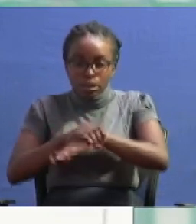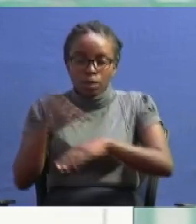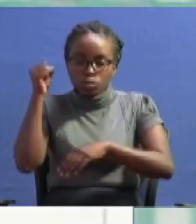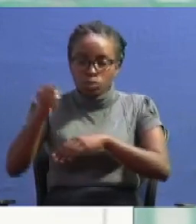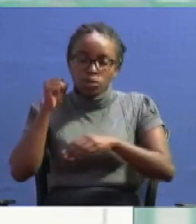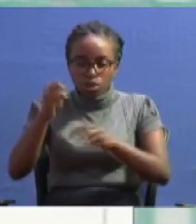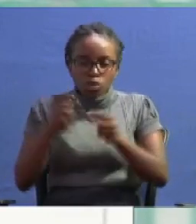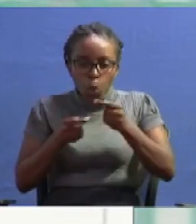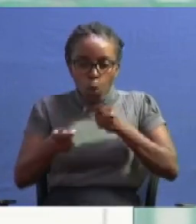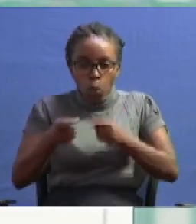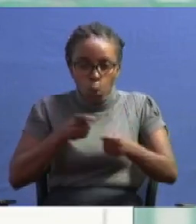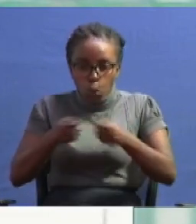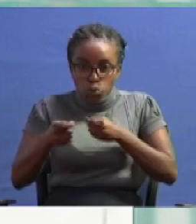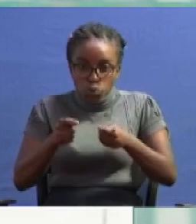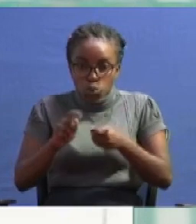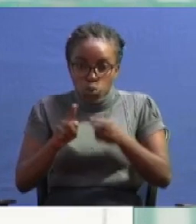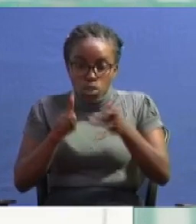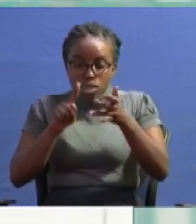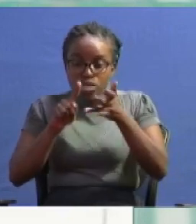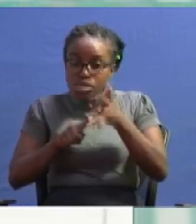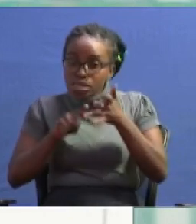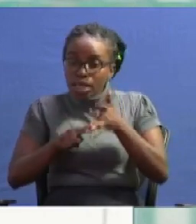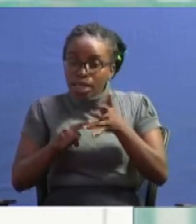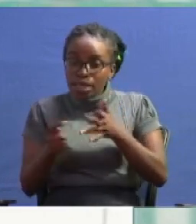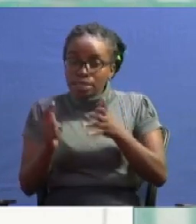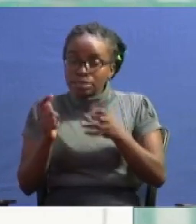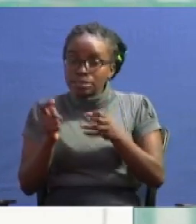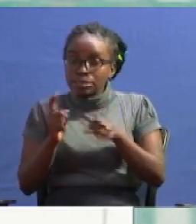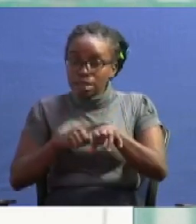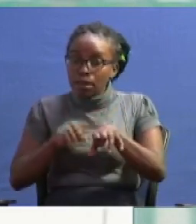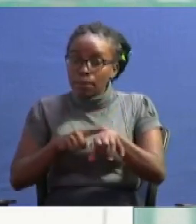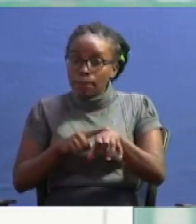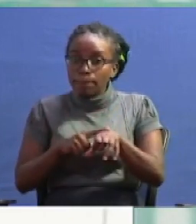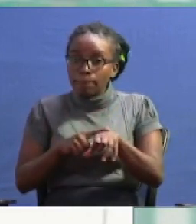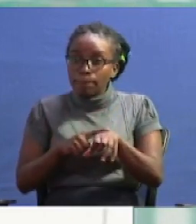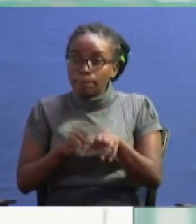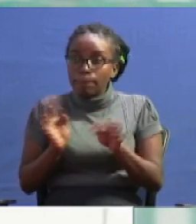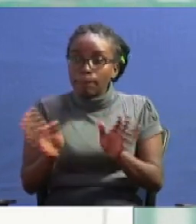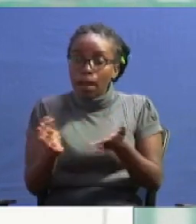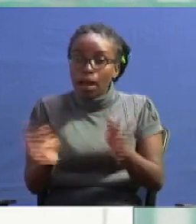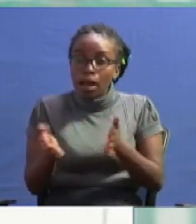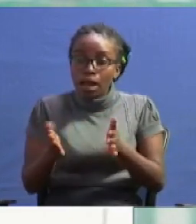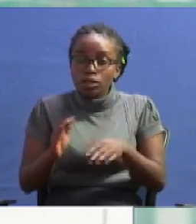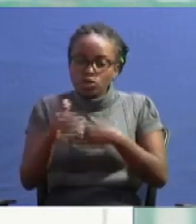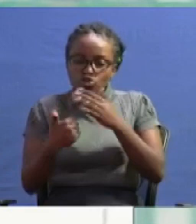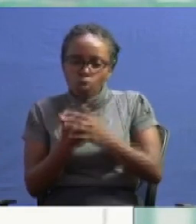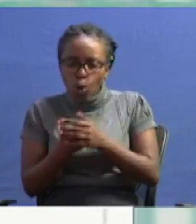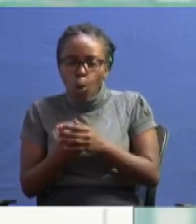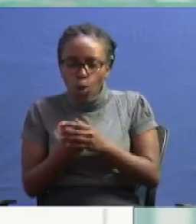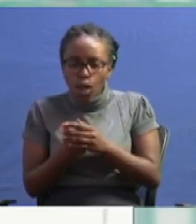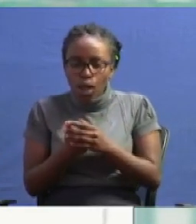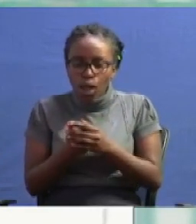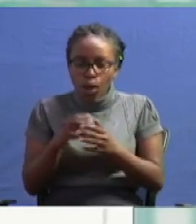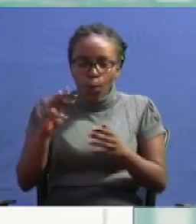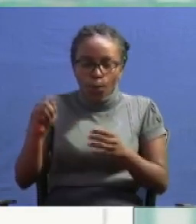second time they united is when, Mwai Kibaki convinced them, Moi had to go. They united because they had a common